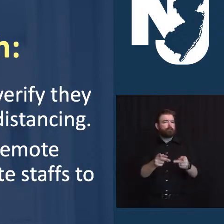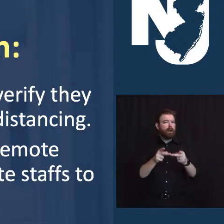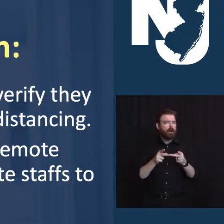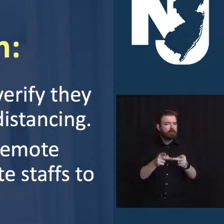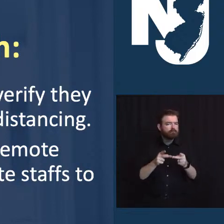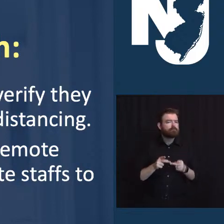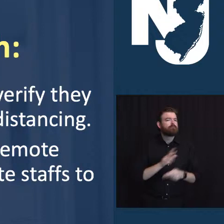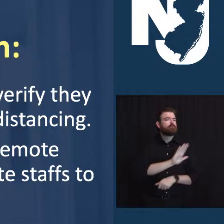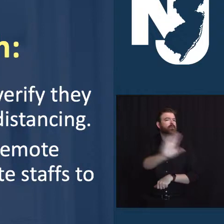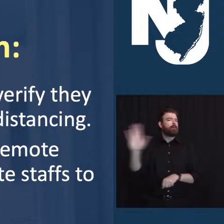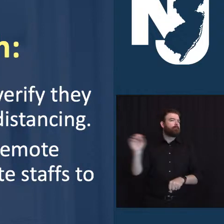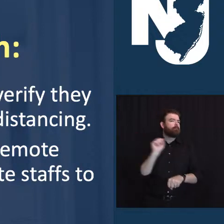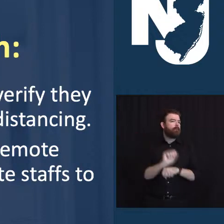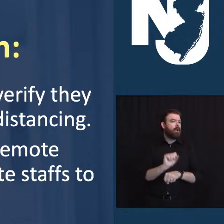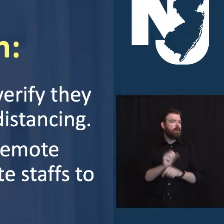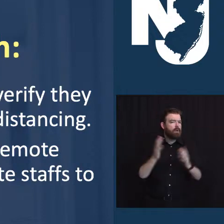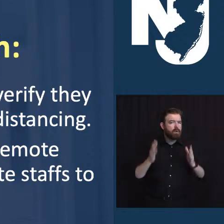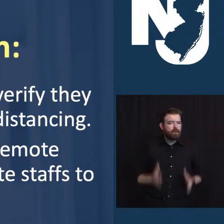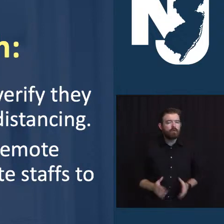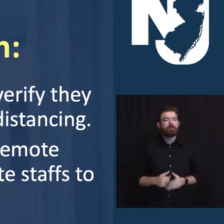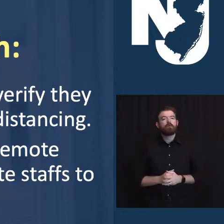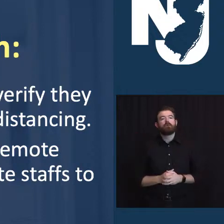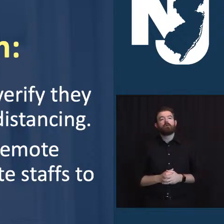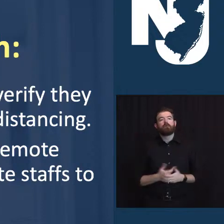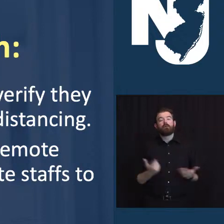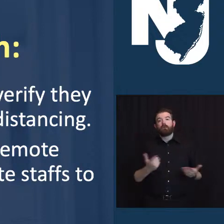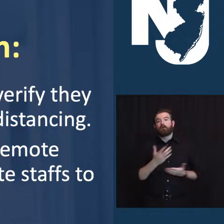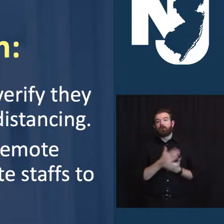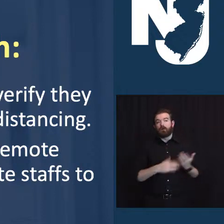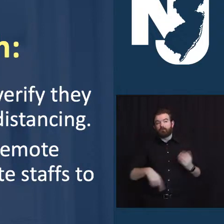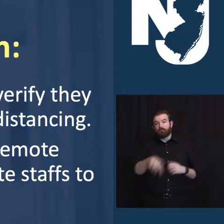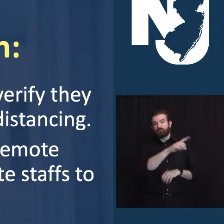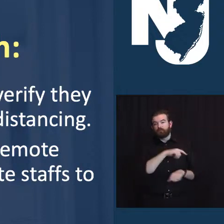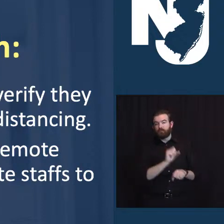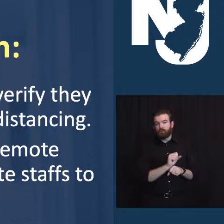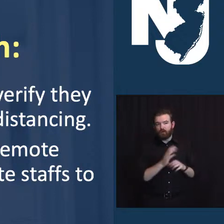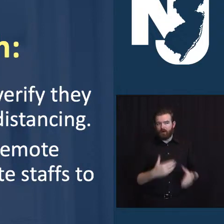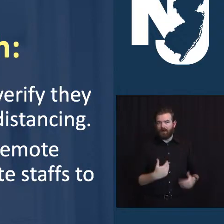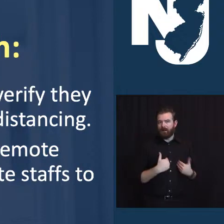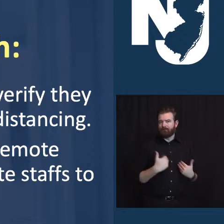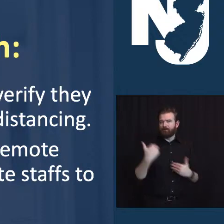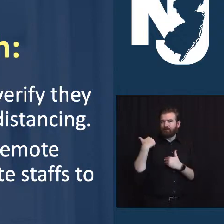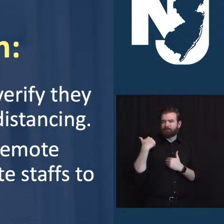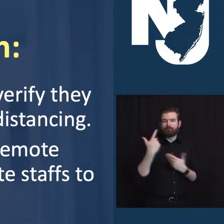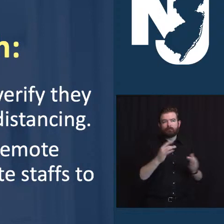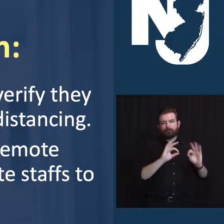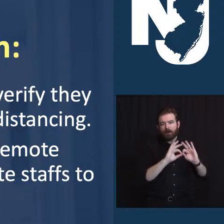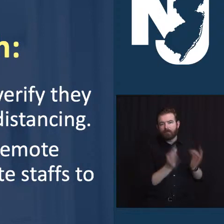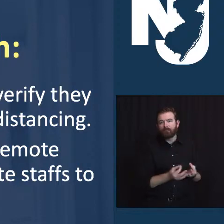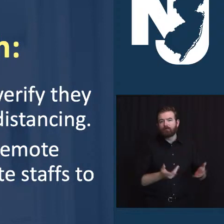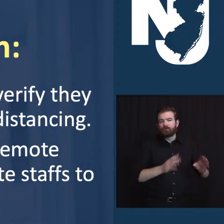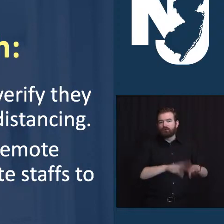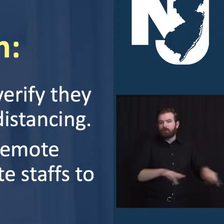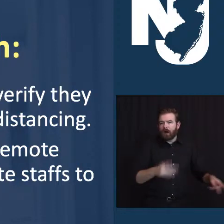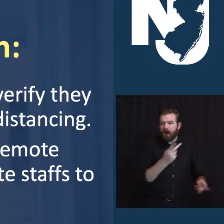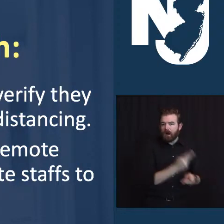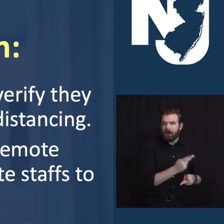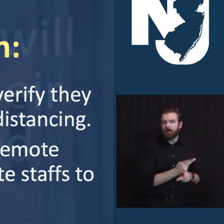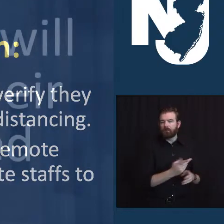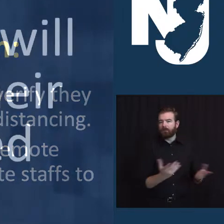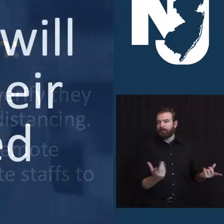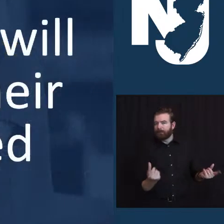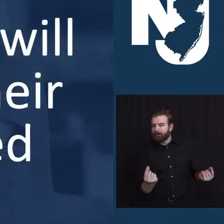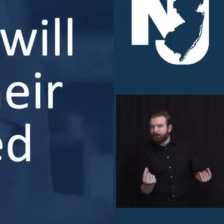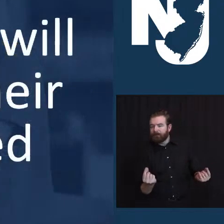family obligations, such as childcare. And on the topic of childcare, through the Departments